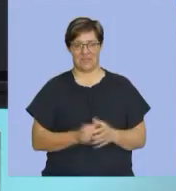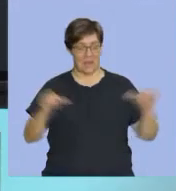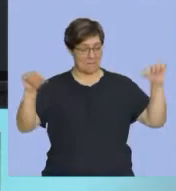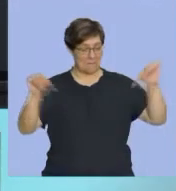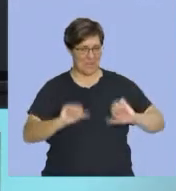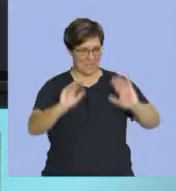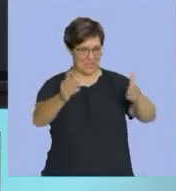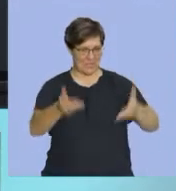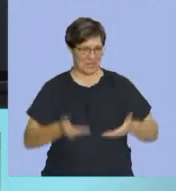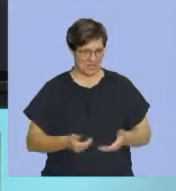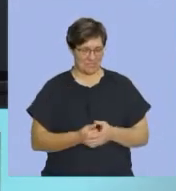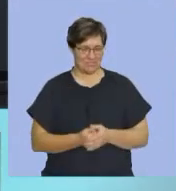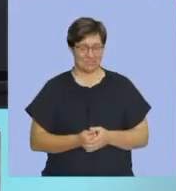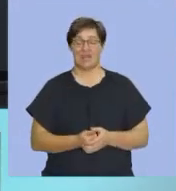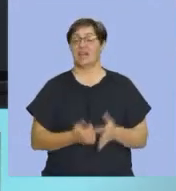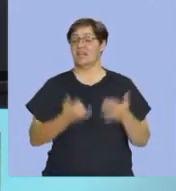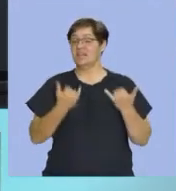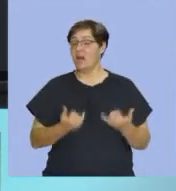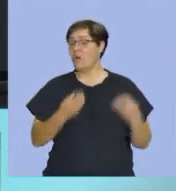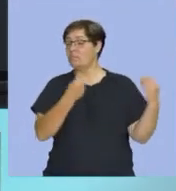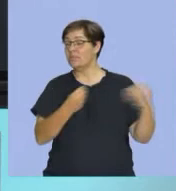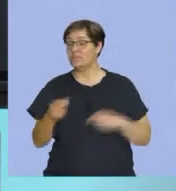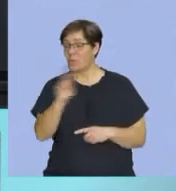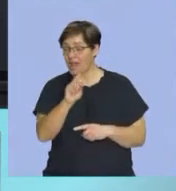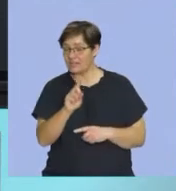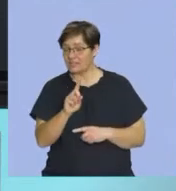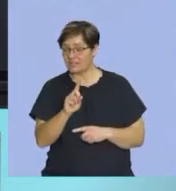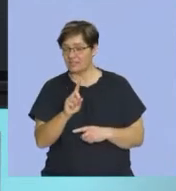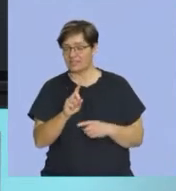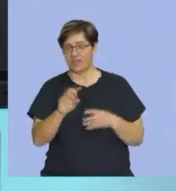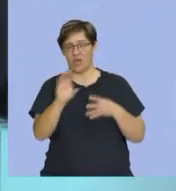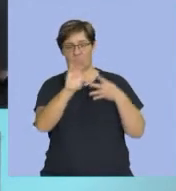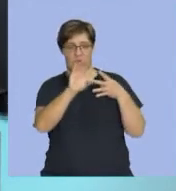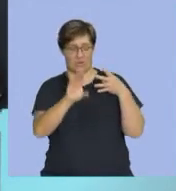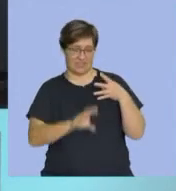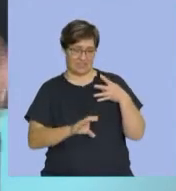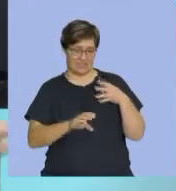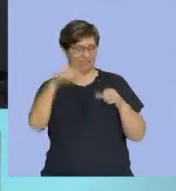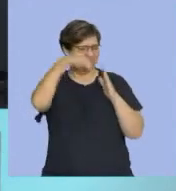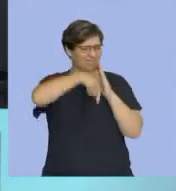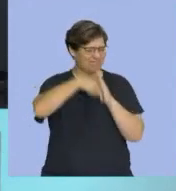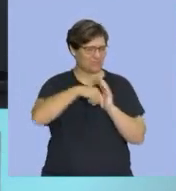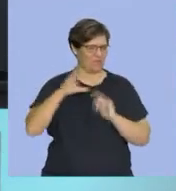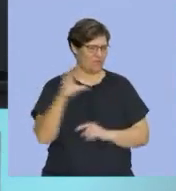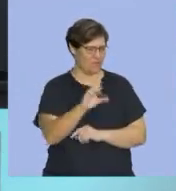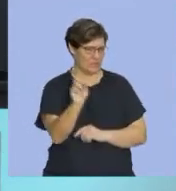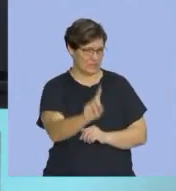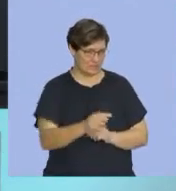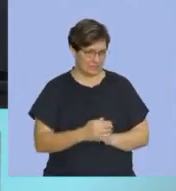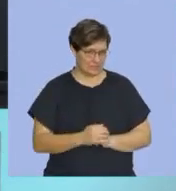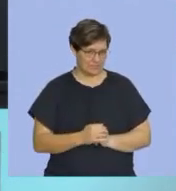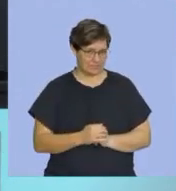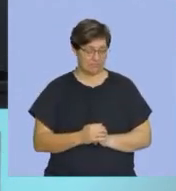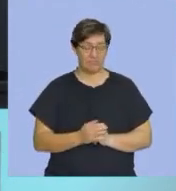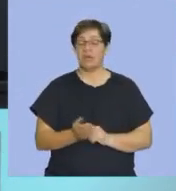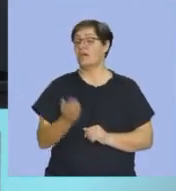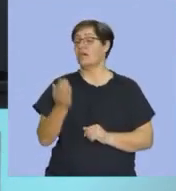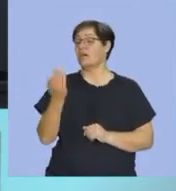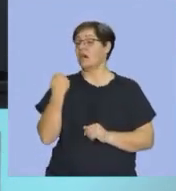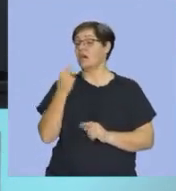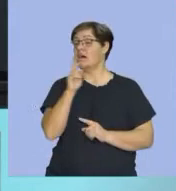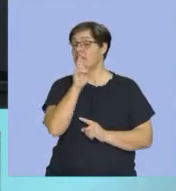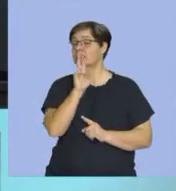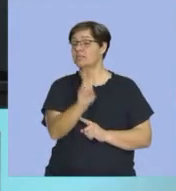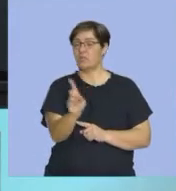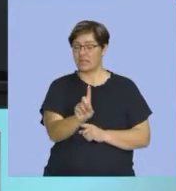Welcome back. So we are still busy with components, okay? Now, last time, well, in the last section, we